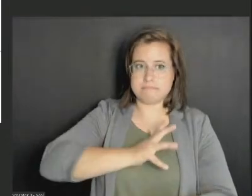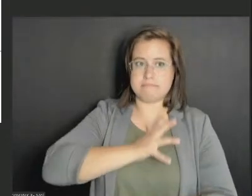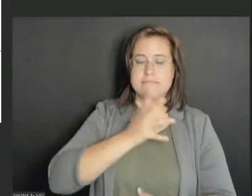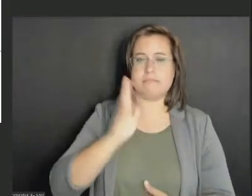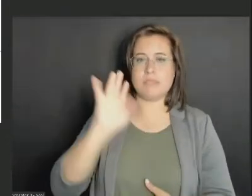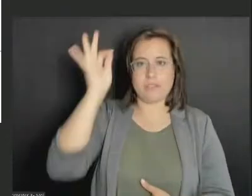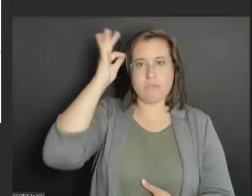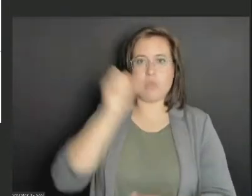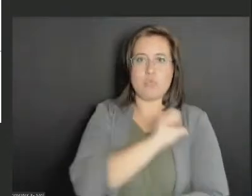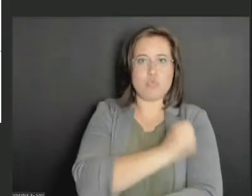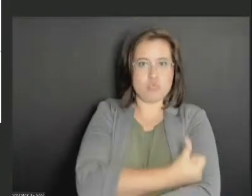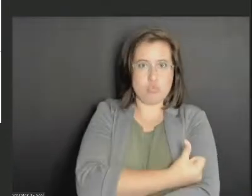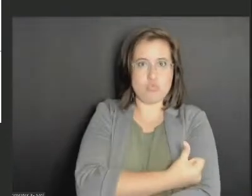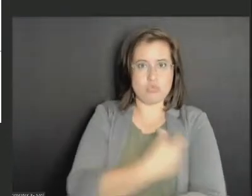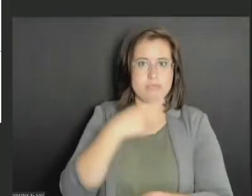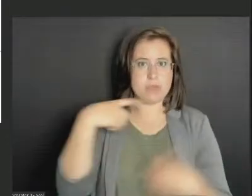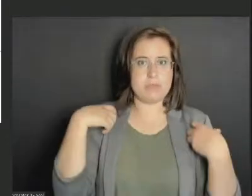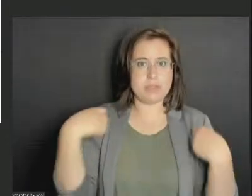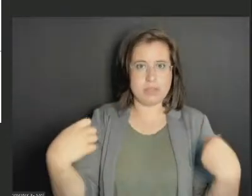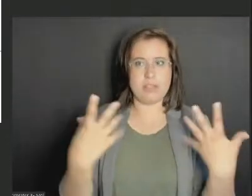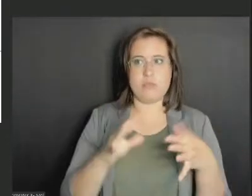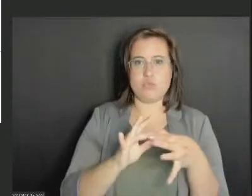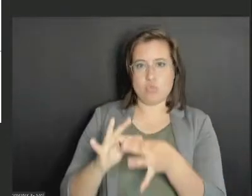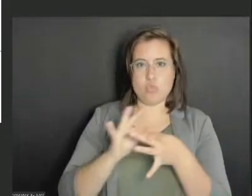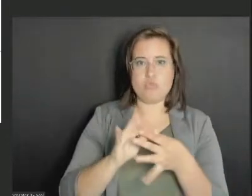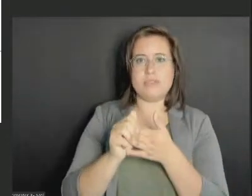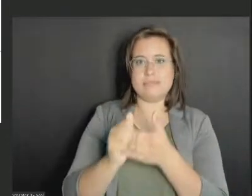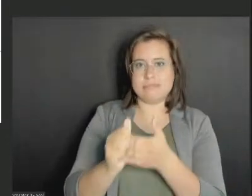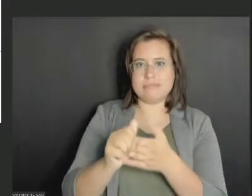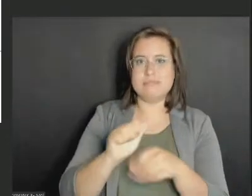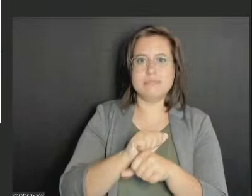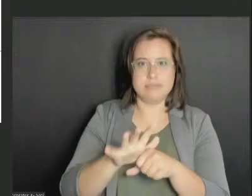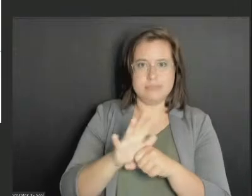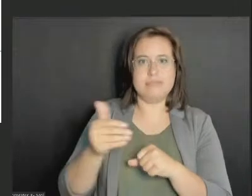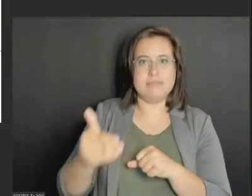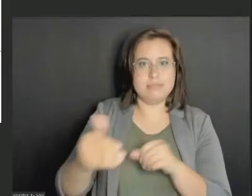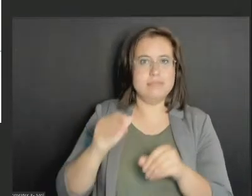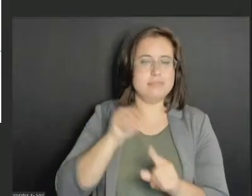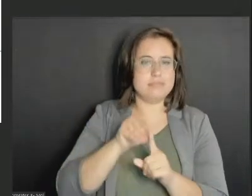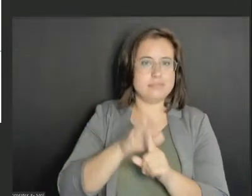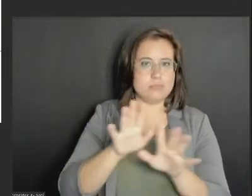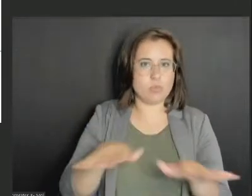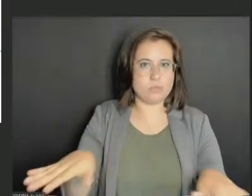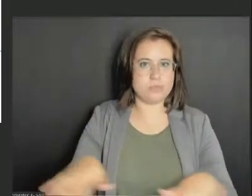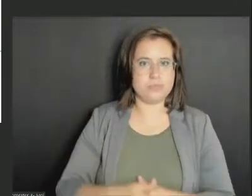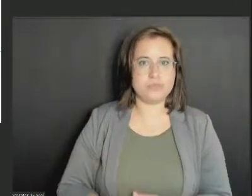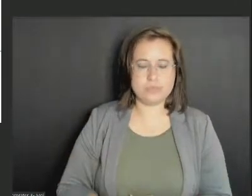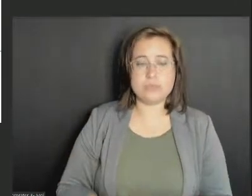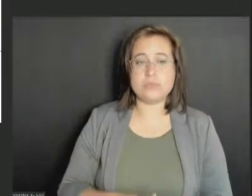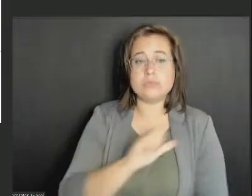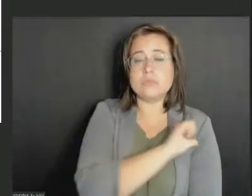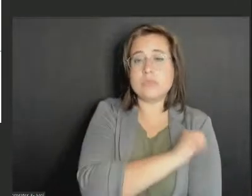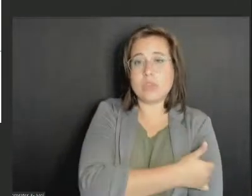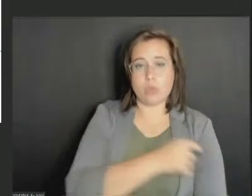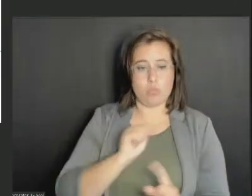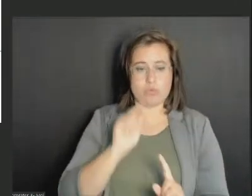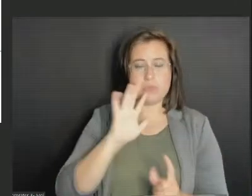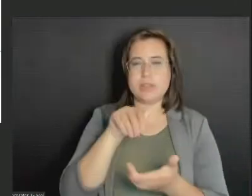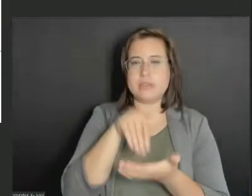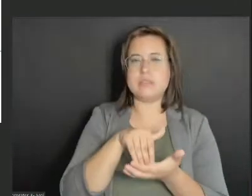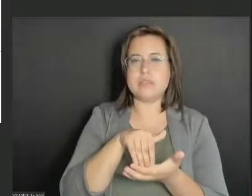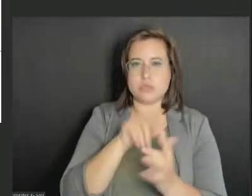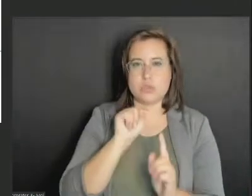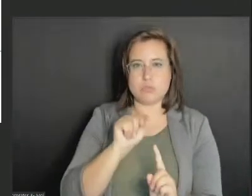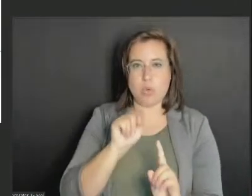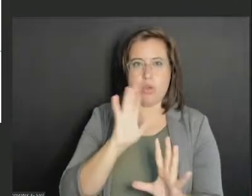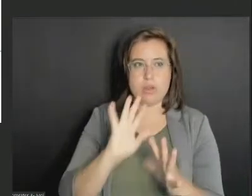for coordinating and leading COVID-19 and future pandemic responses. The authority will serve as a central point and coordinate,